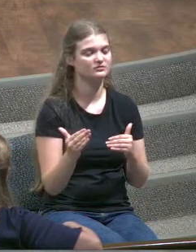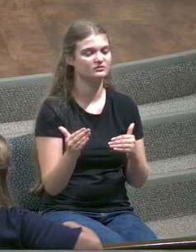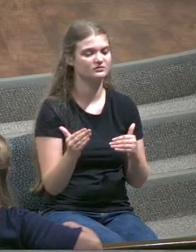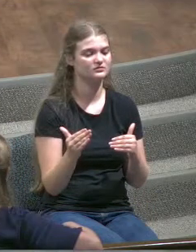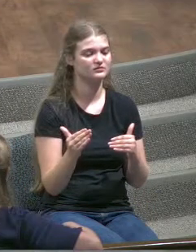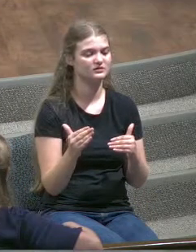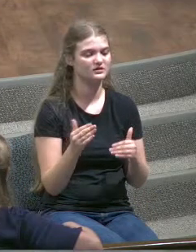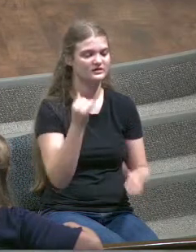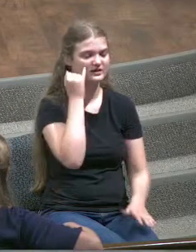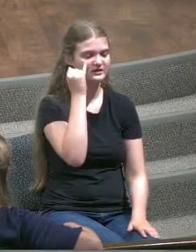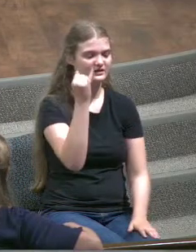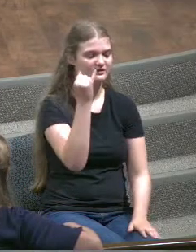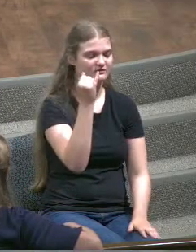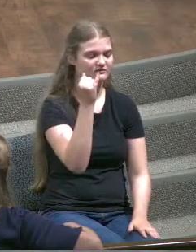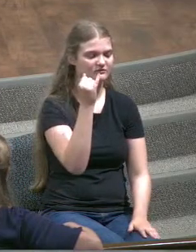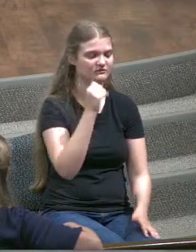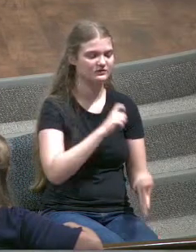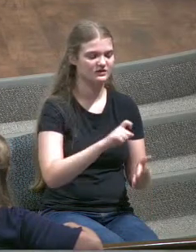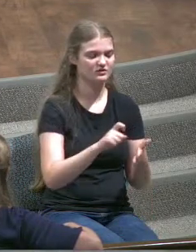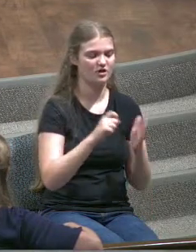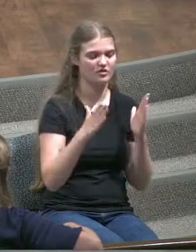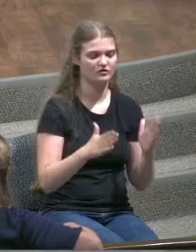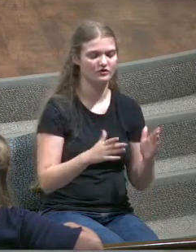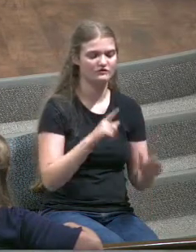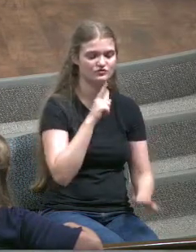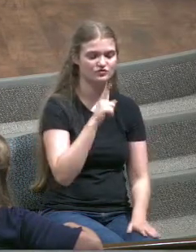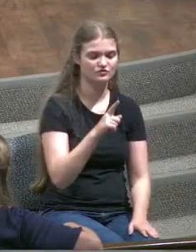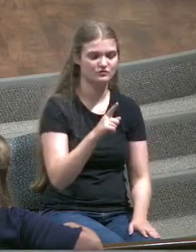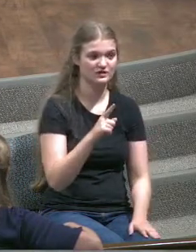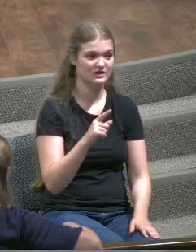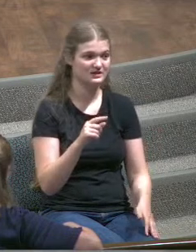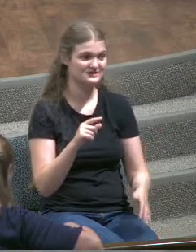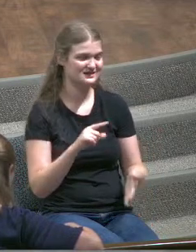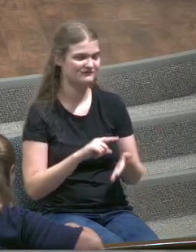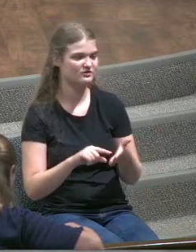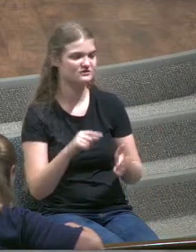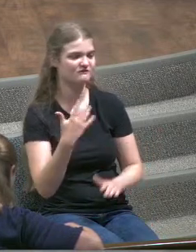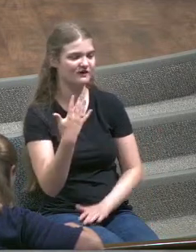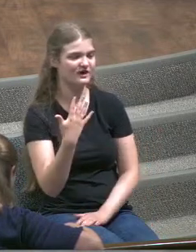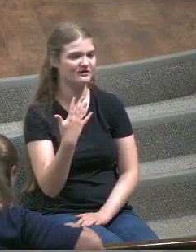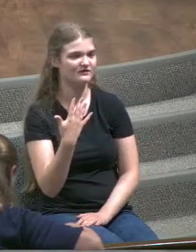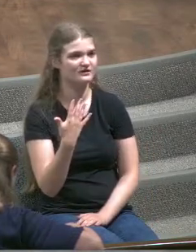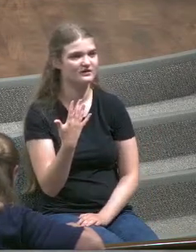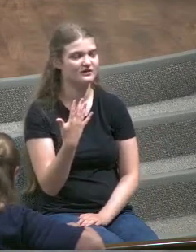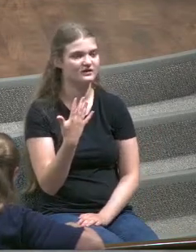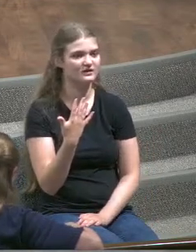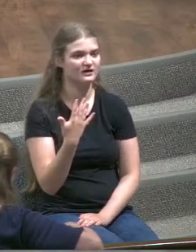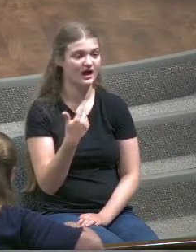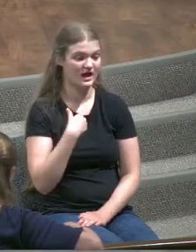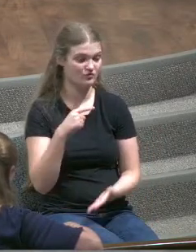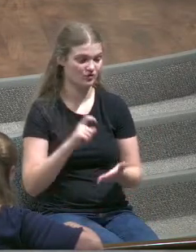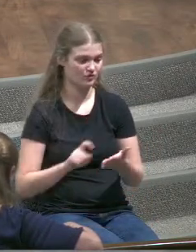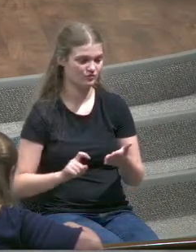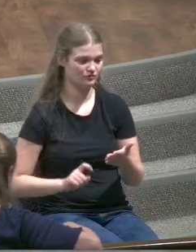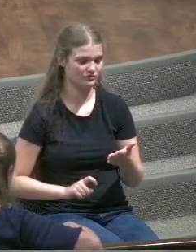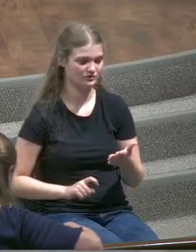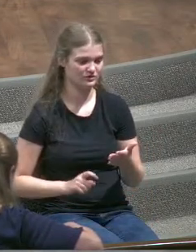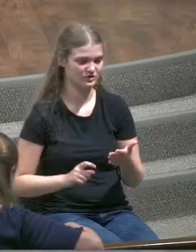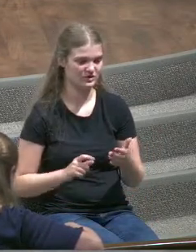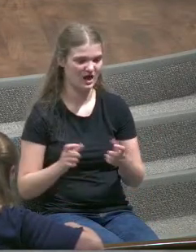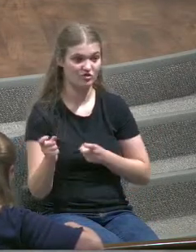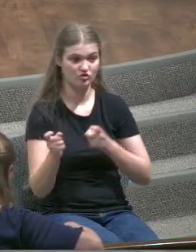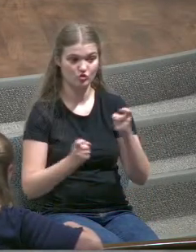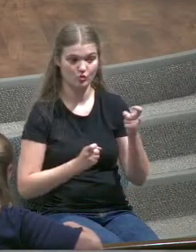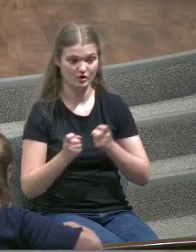after the idea of being the author of truth, comes in verse 5. And that is, I have written in my notes, the